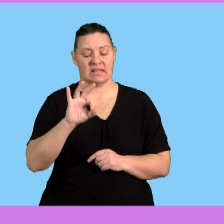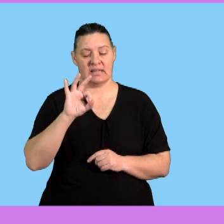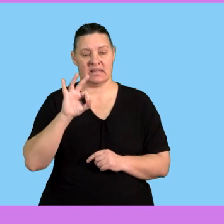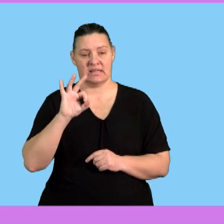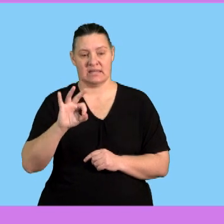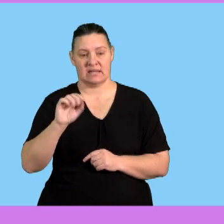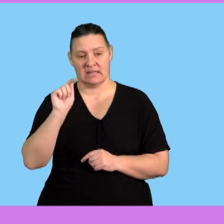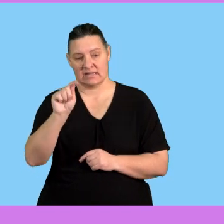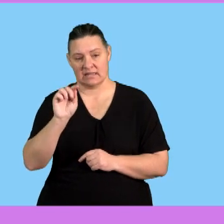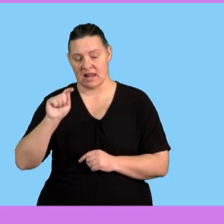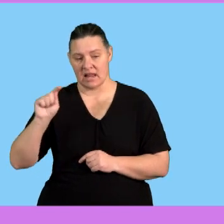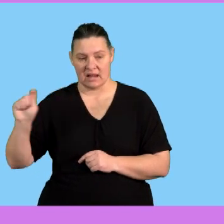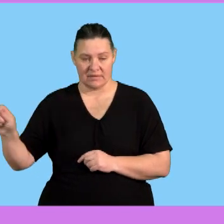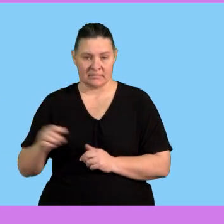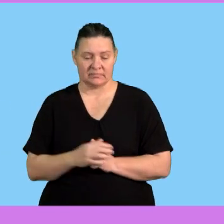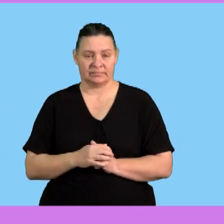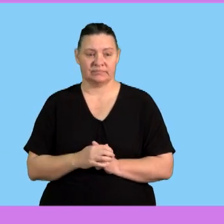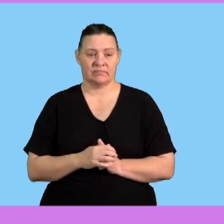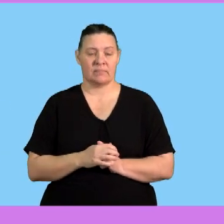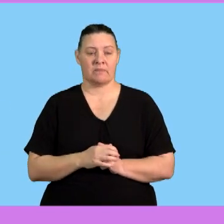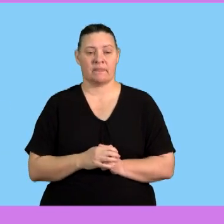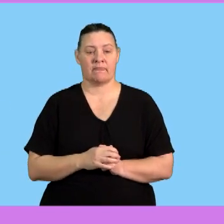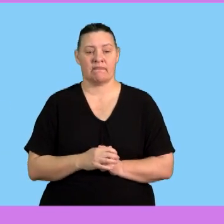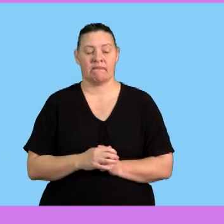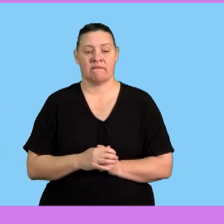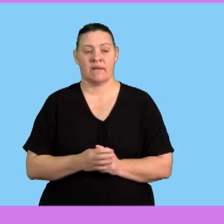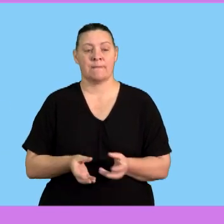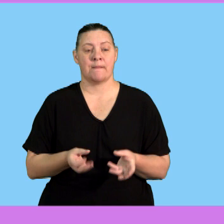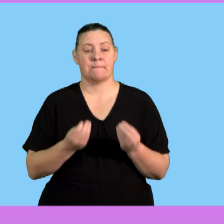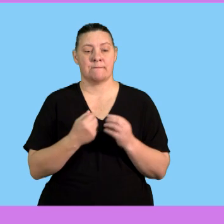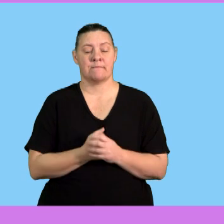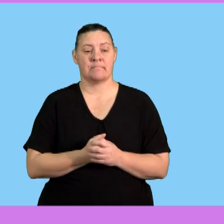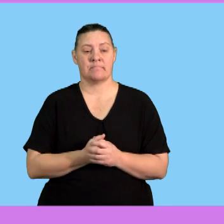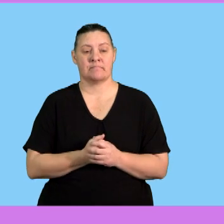0,5833 recurring. So this will give us